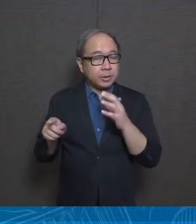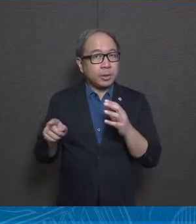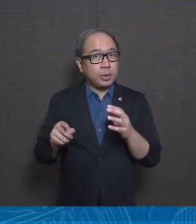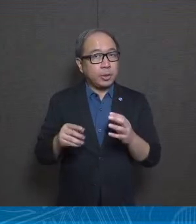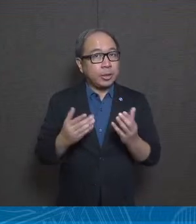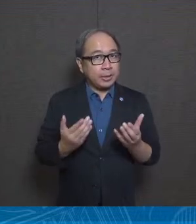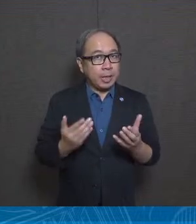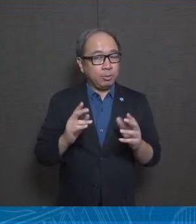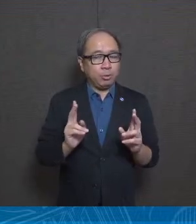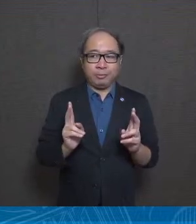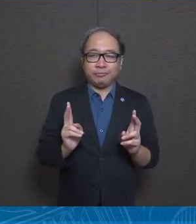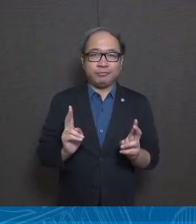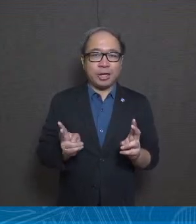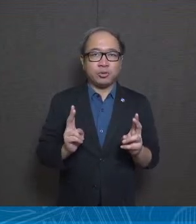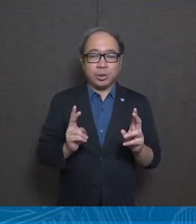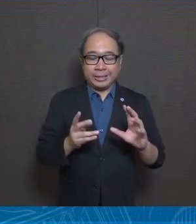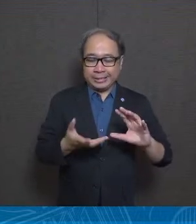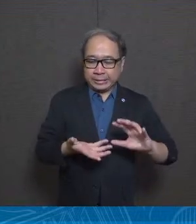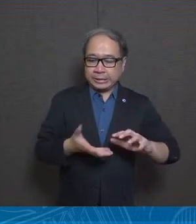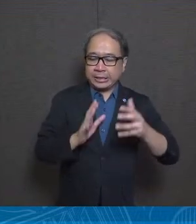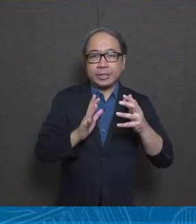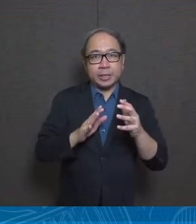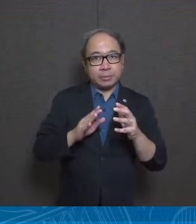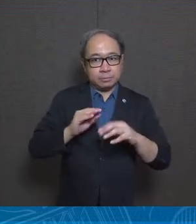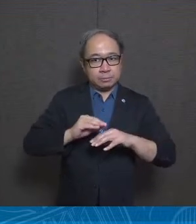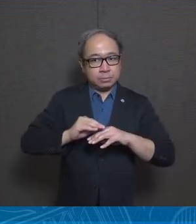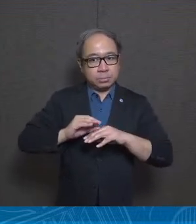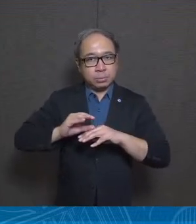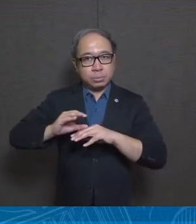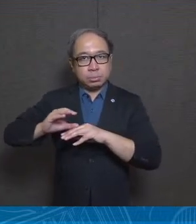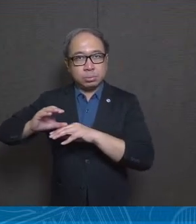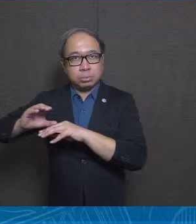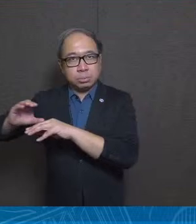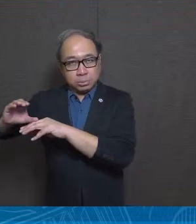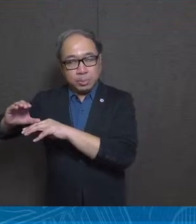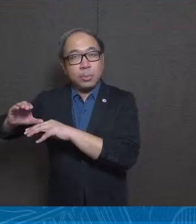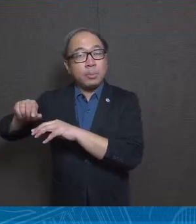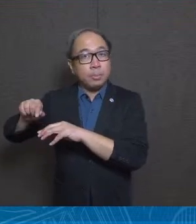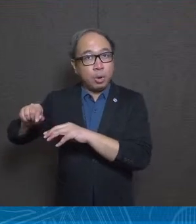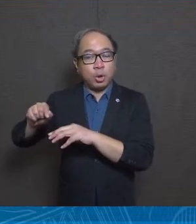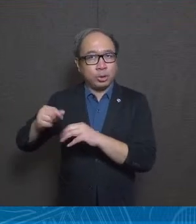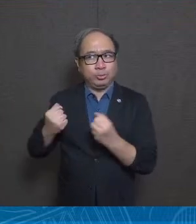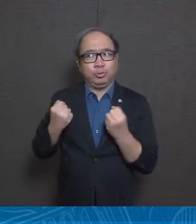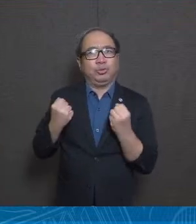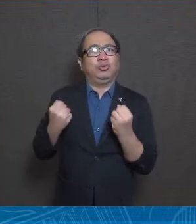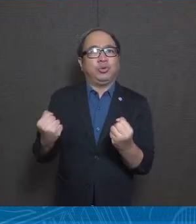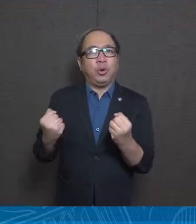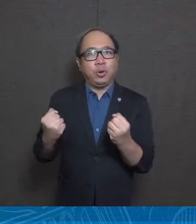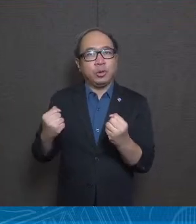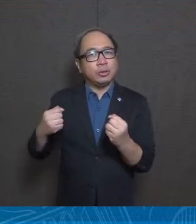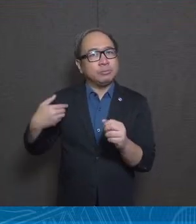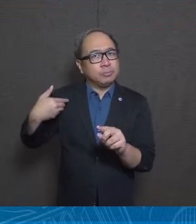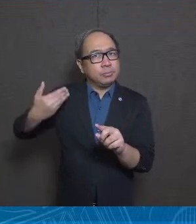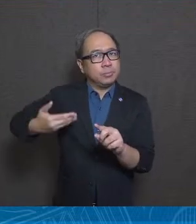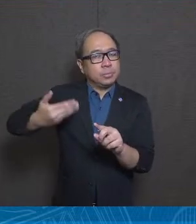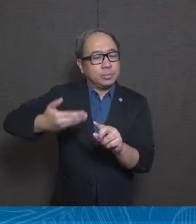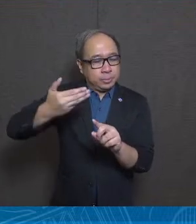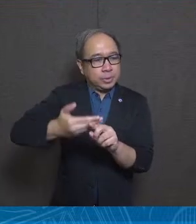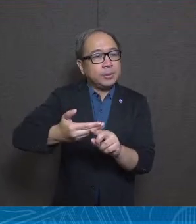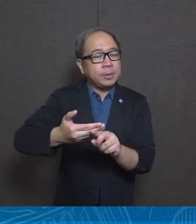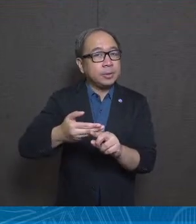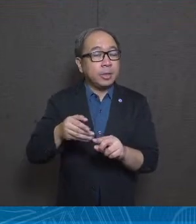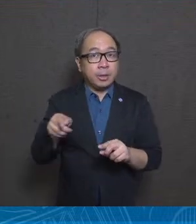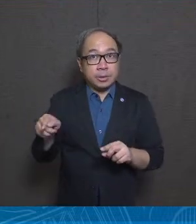natural disasters have increased in frequency and intensity in recent years. That calls